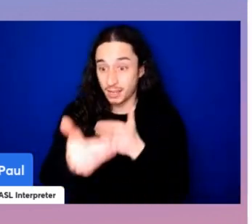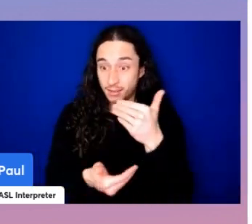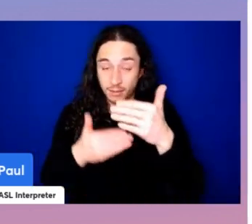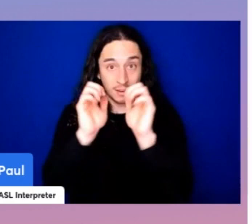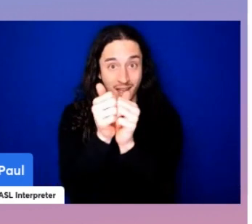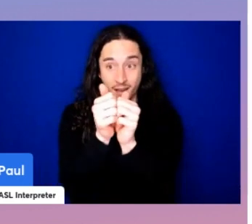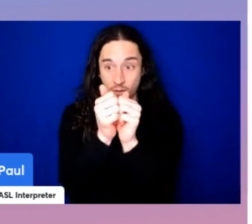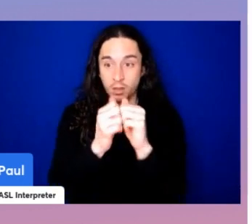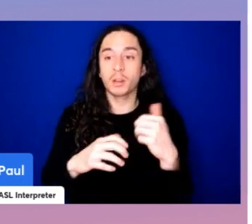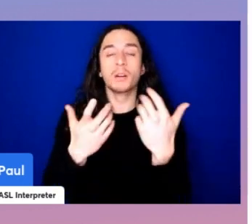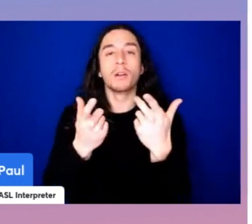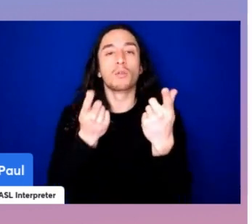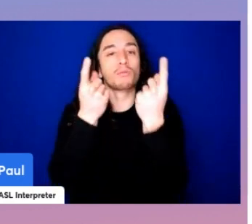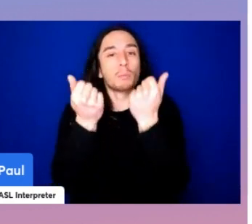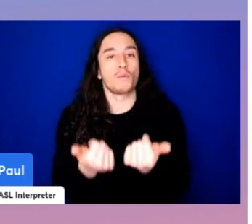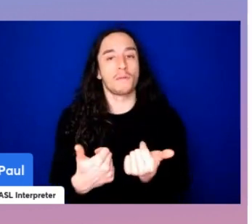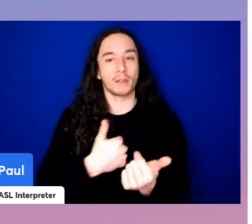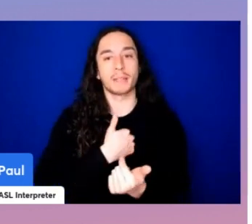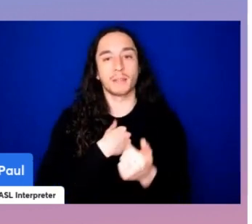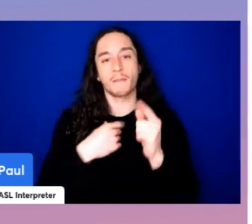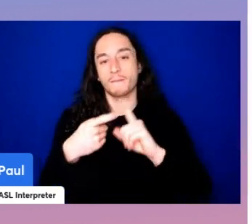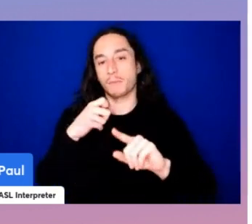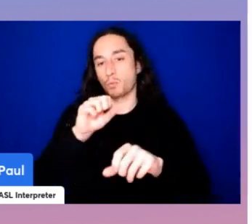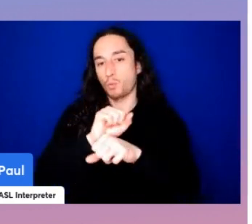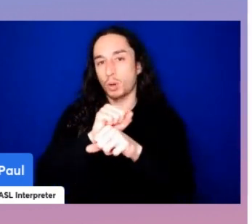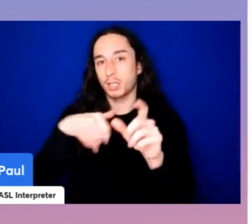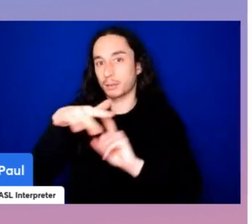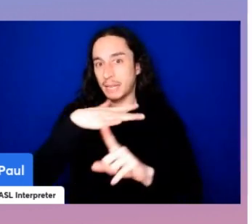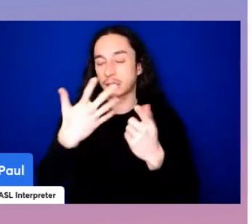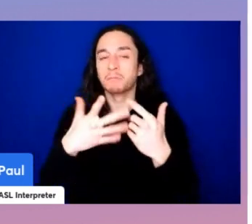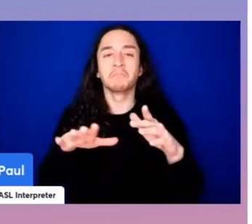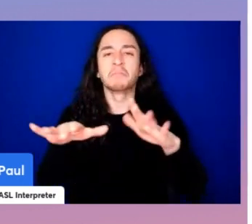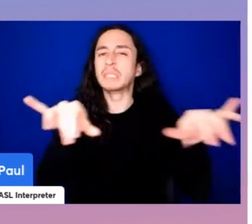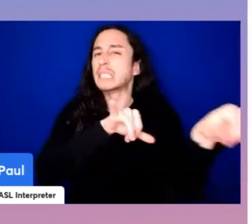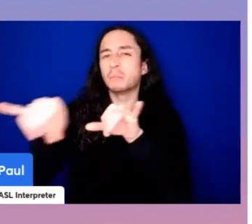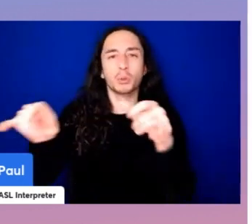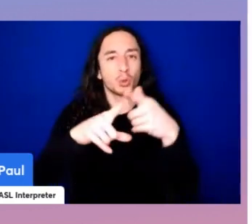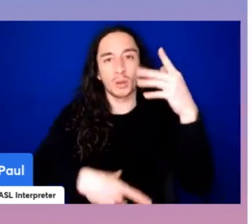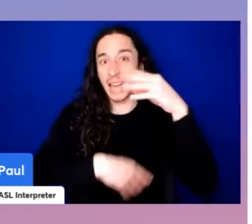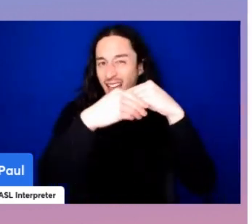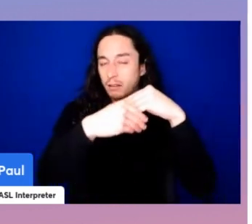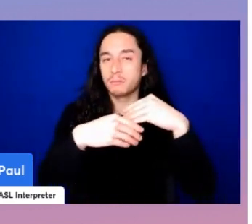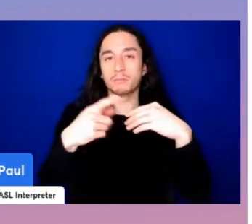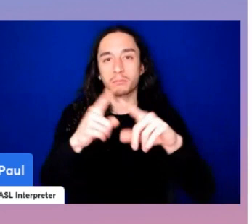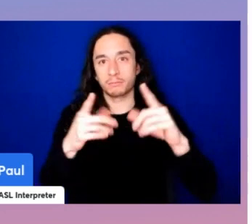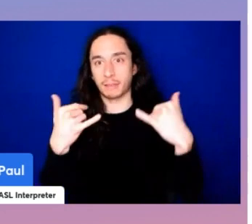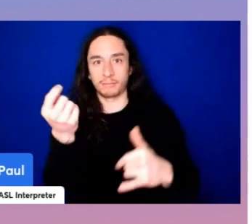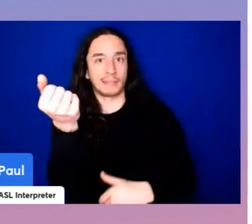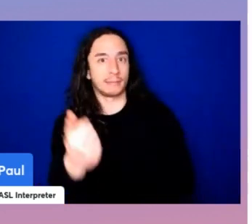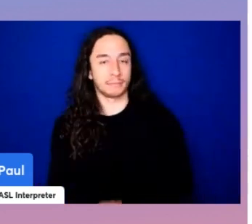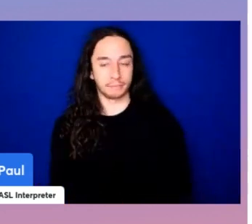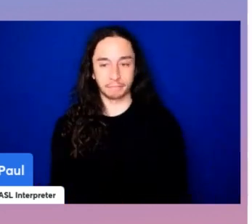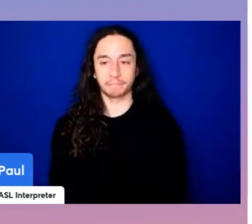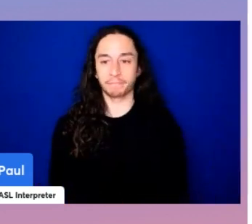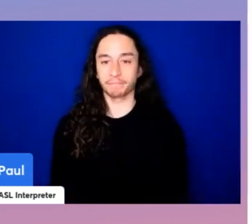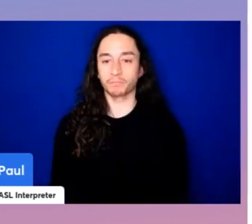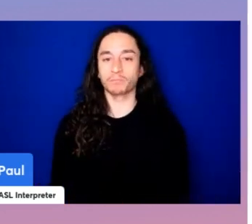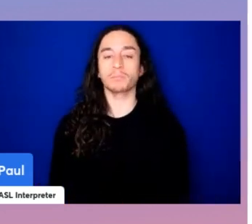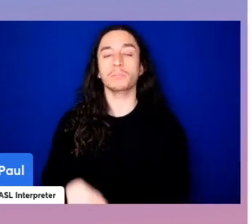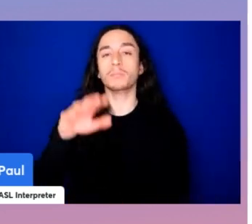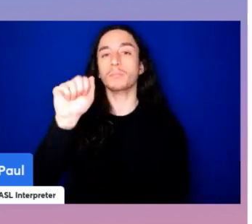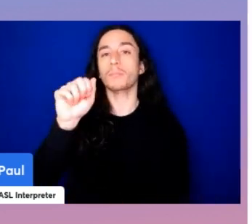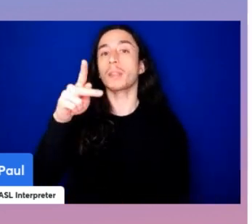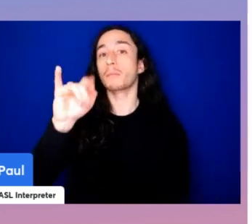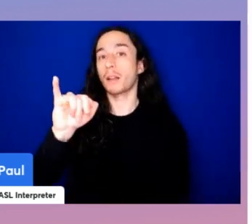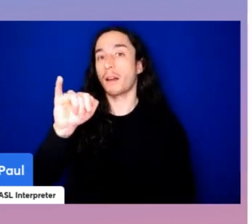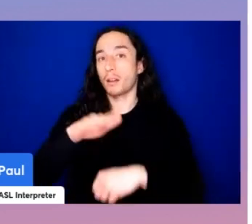removing myself from the workspace, is very similar to the process of adding myself to the workspace. The API